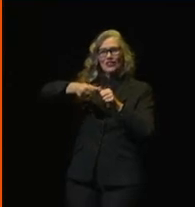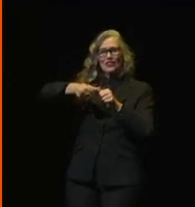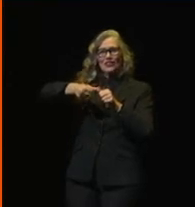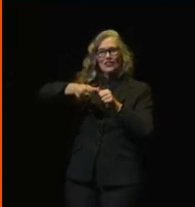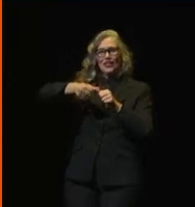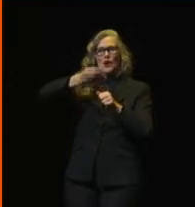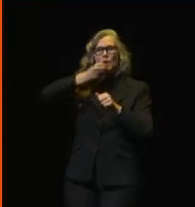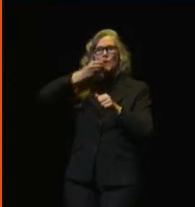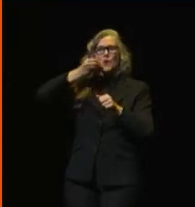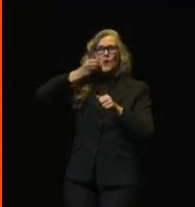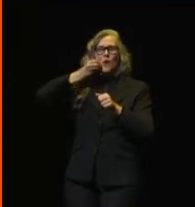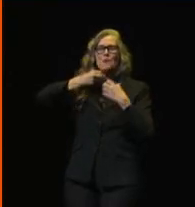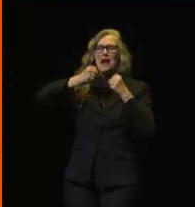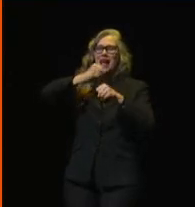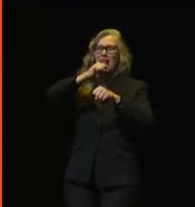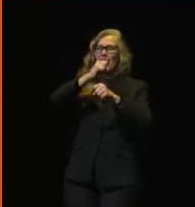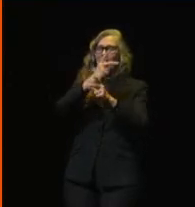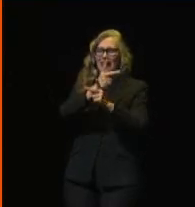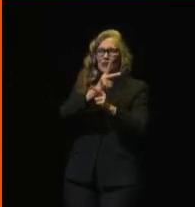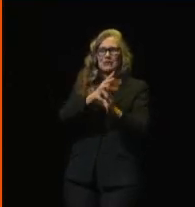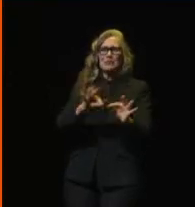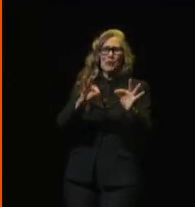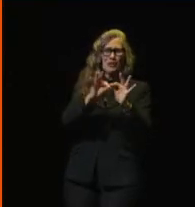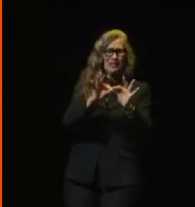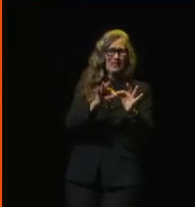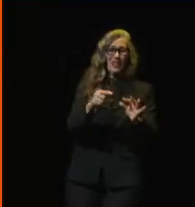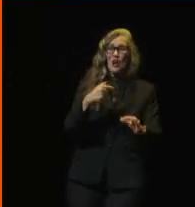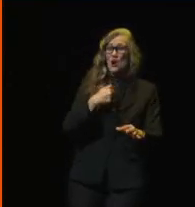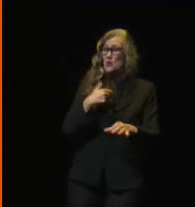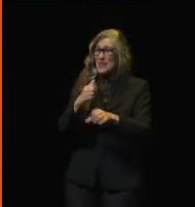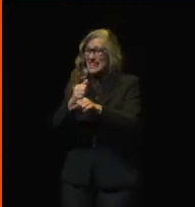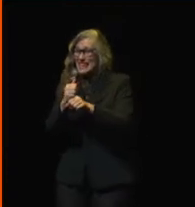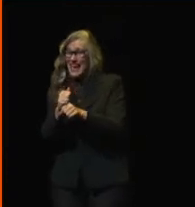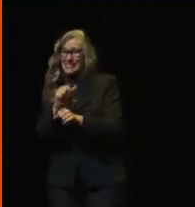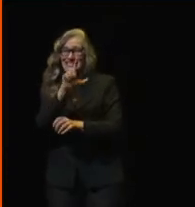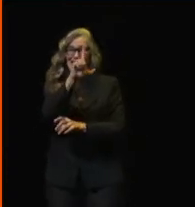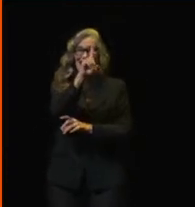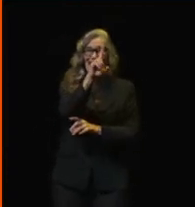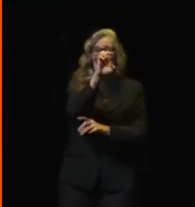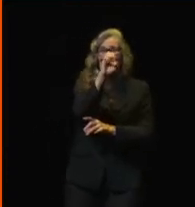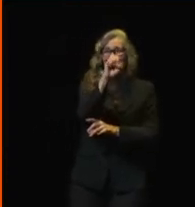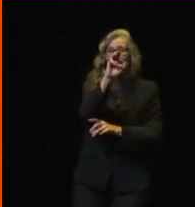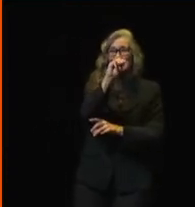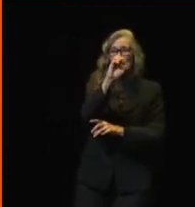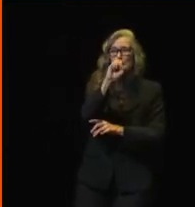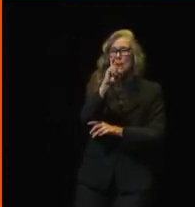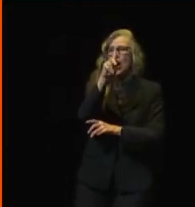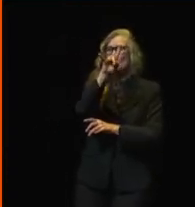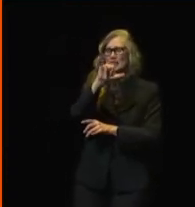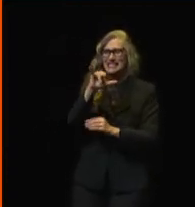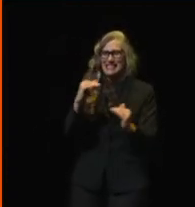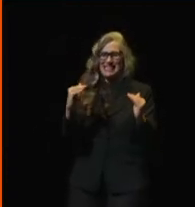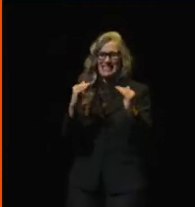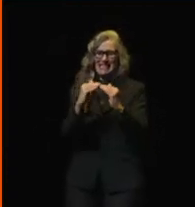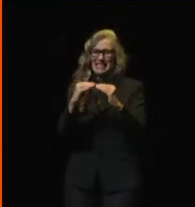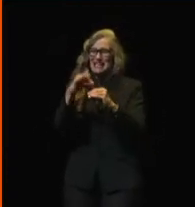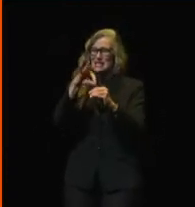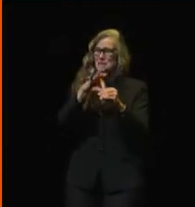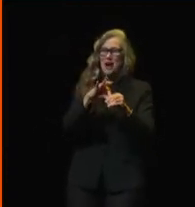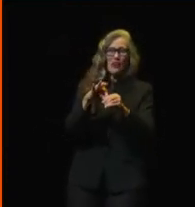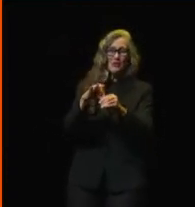a democracy, we have to make one every damn day. It is a